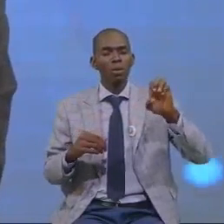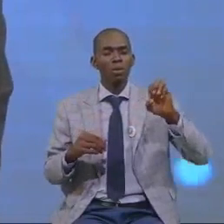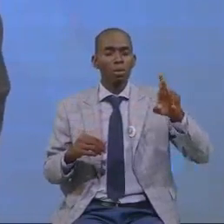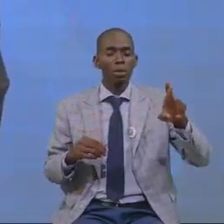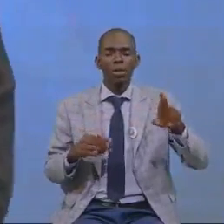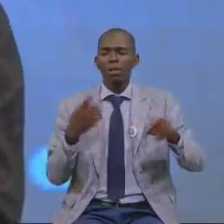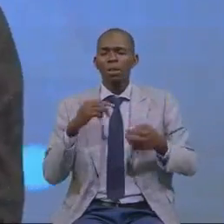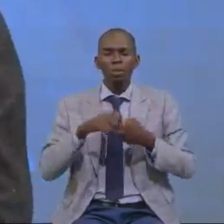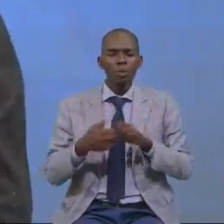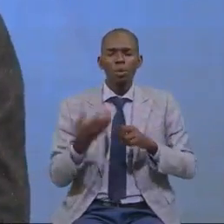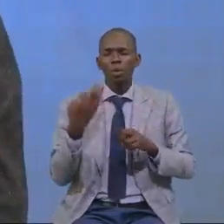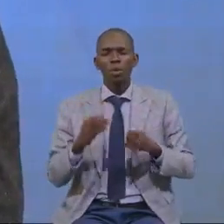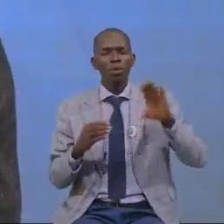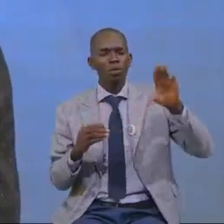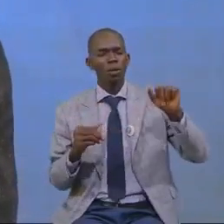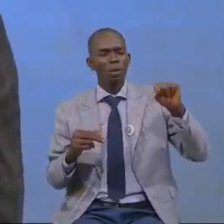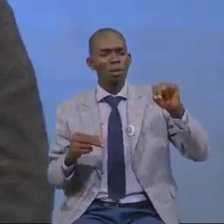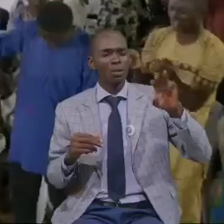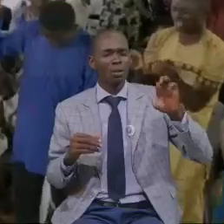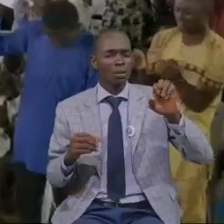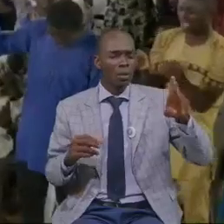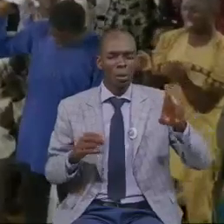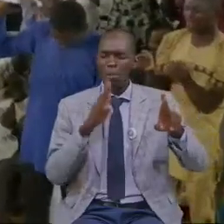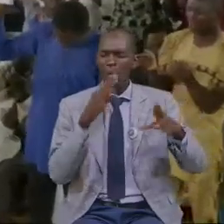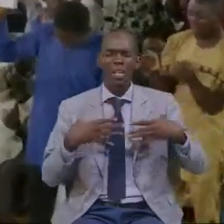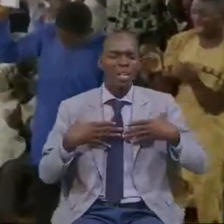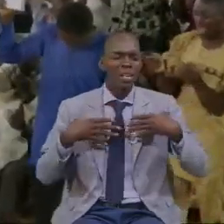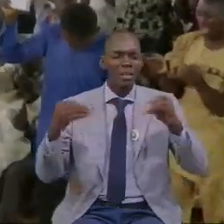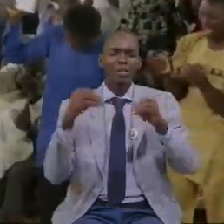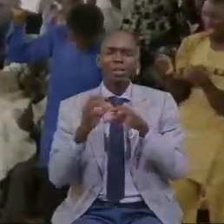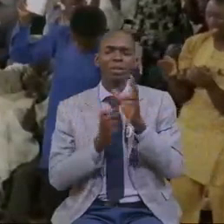cancer be healed in Jesus' name.